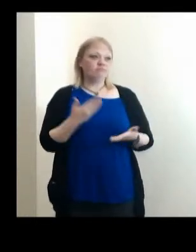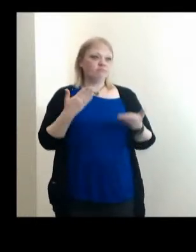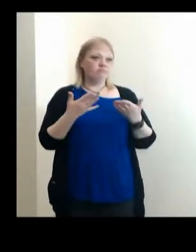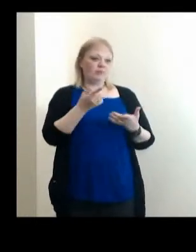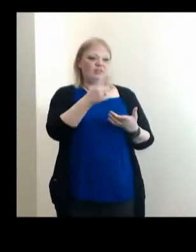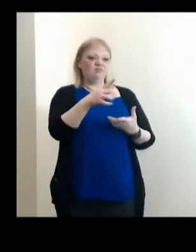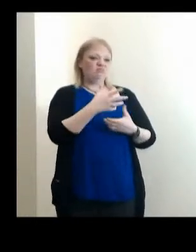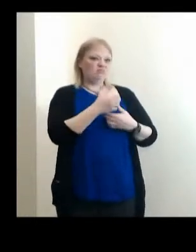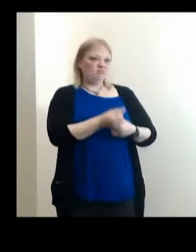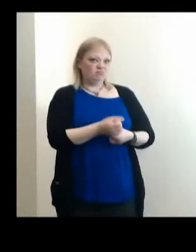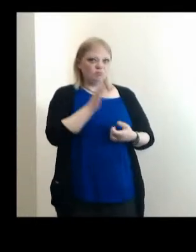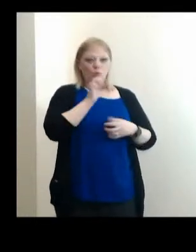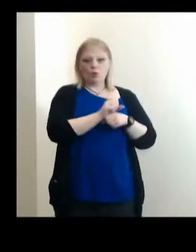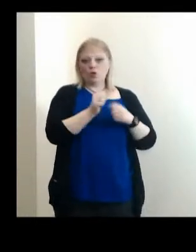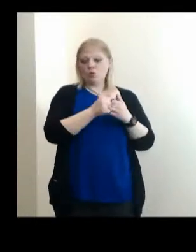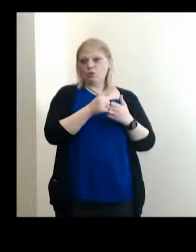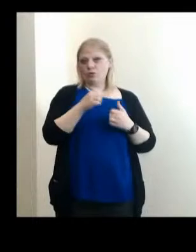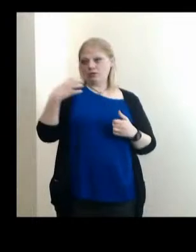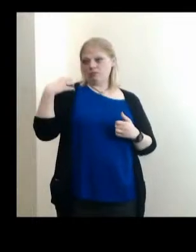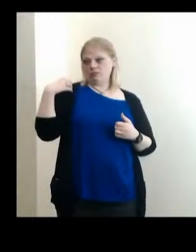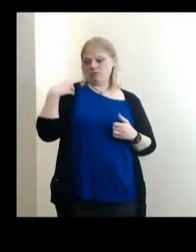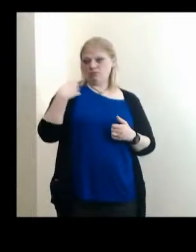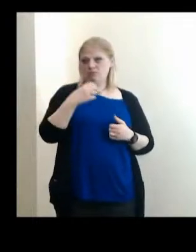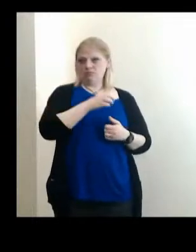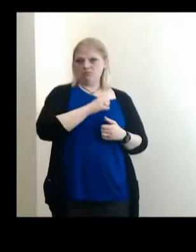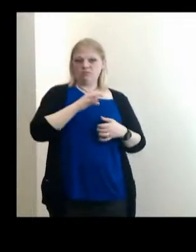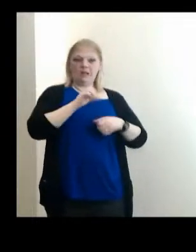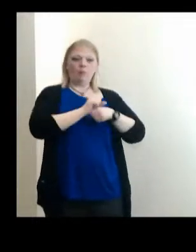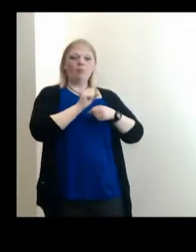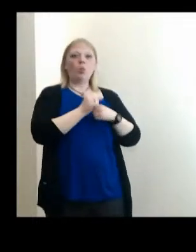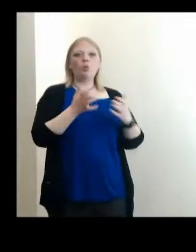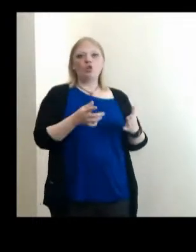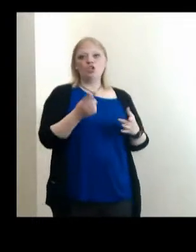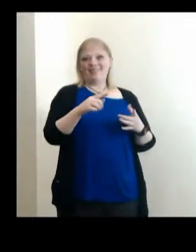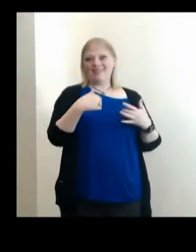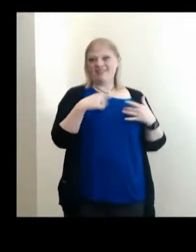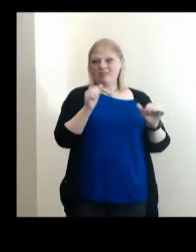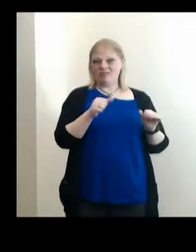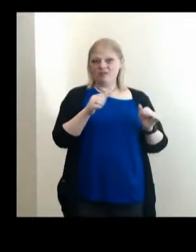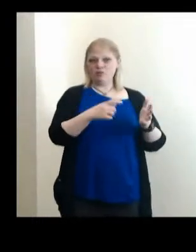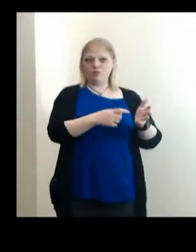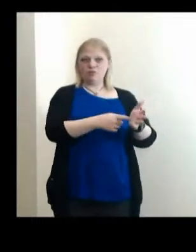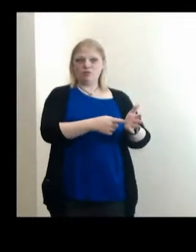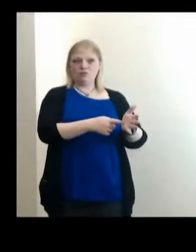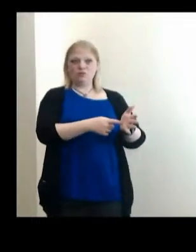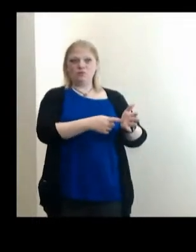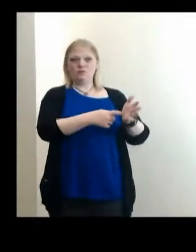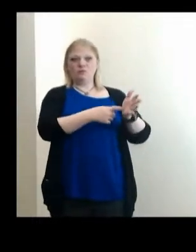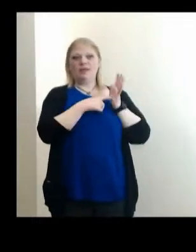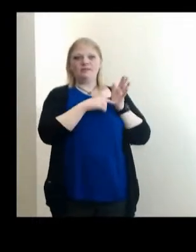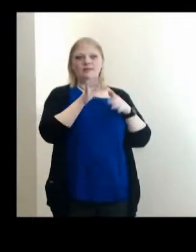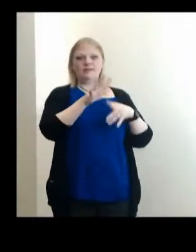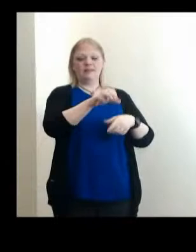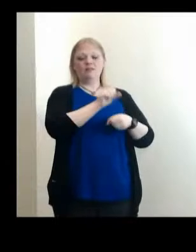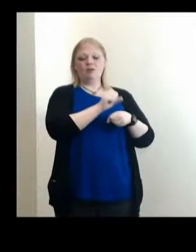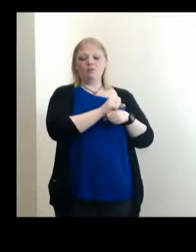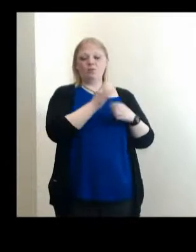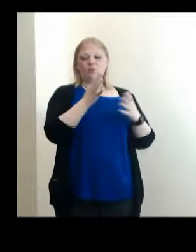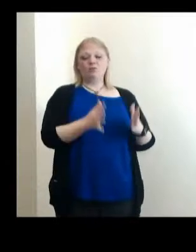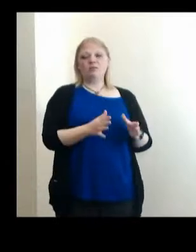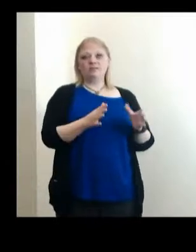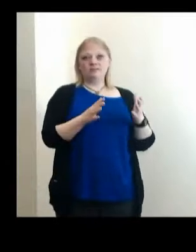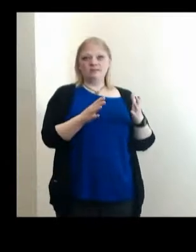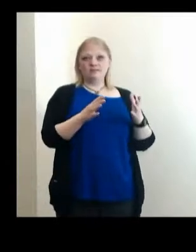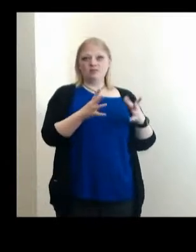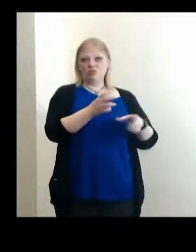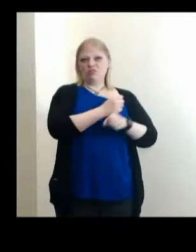trust. We're going to be working with employers. We know a lot of employers have the ability to mandate their employees to get vaccinated, so we're starting to do some